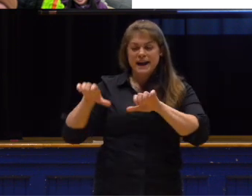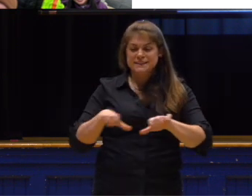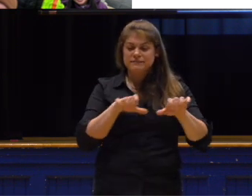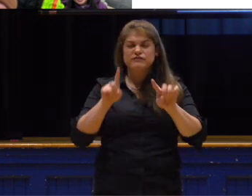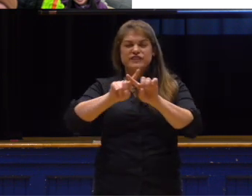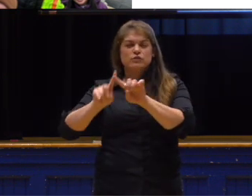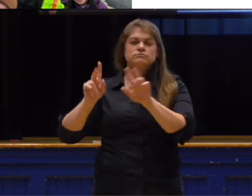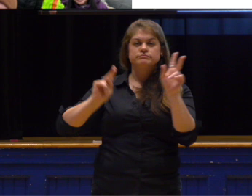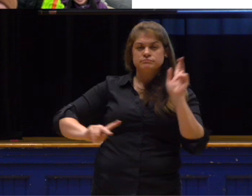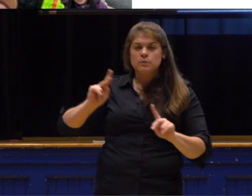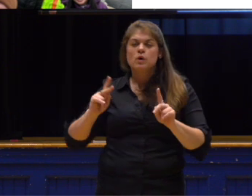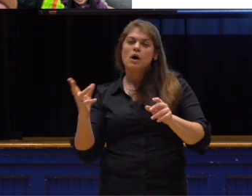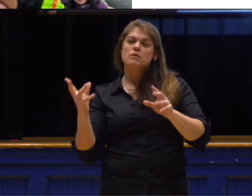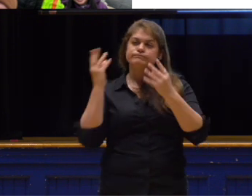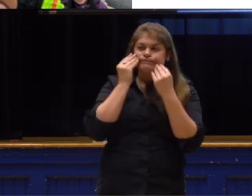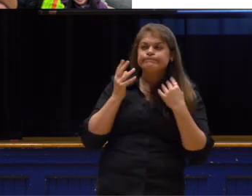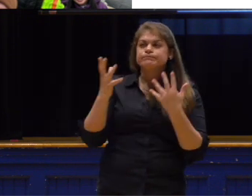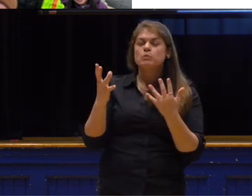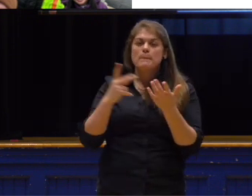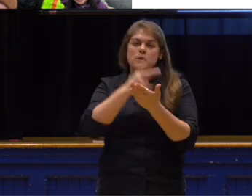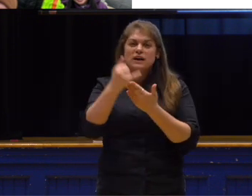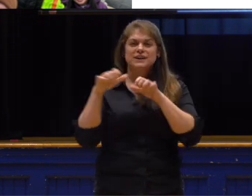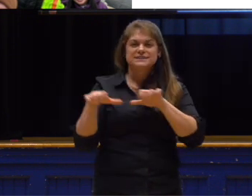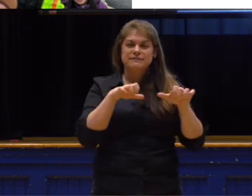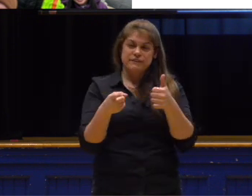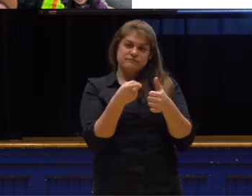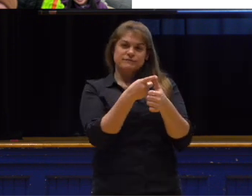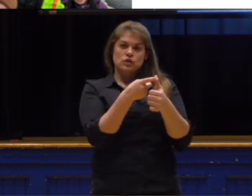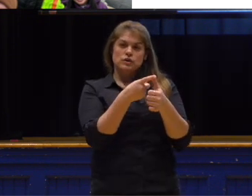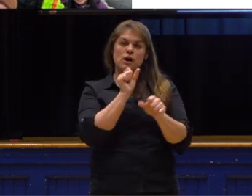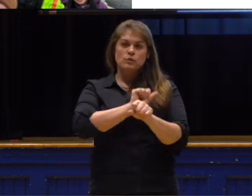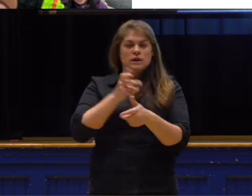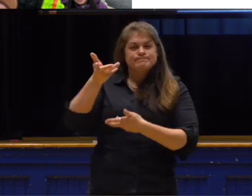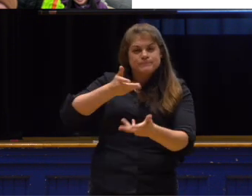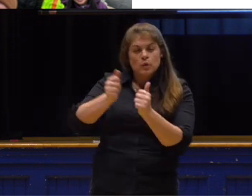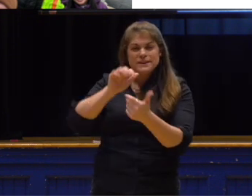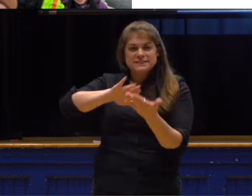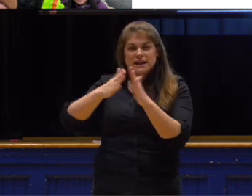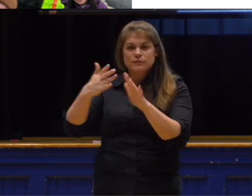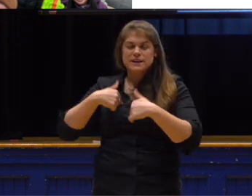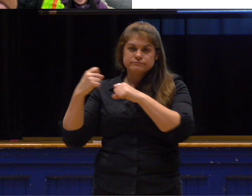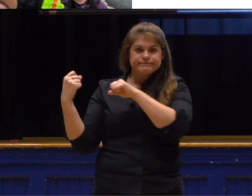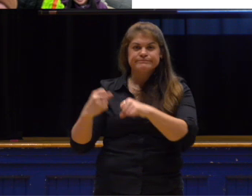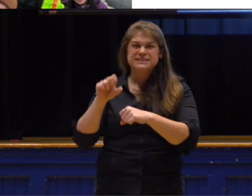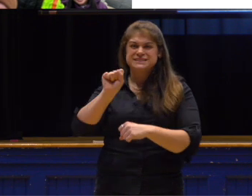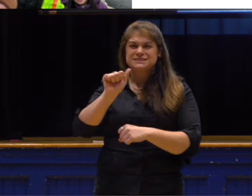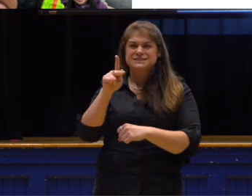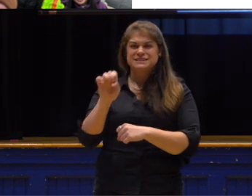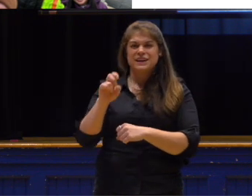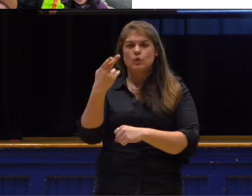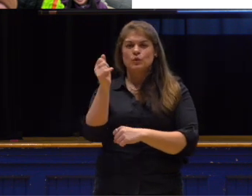stakeholders apprised of project activities. One of the first items is that we've worked with the city to ensure that we have a robust stakeholder list and that